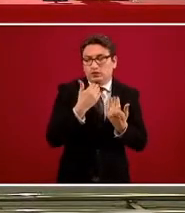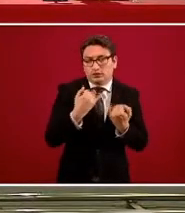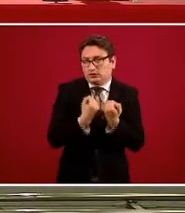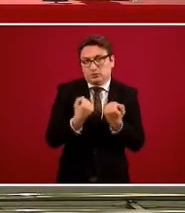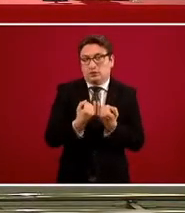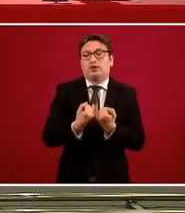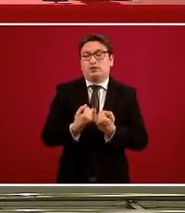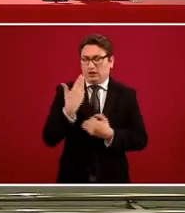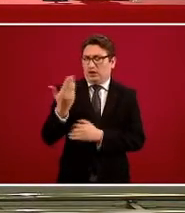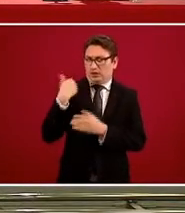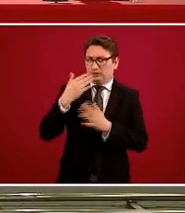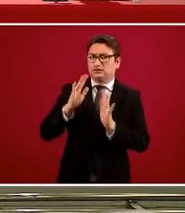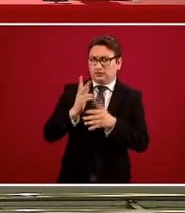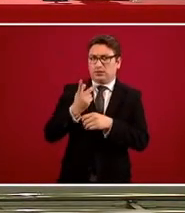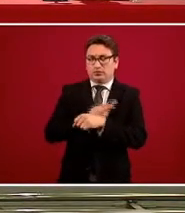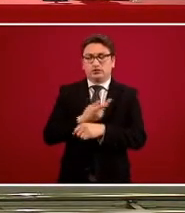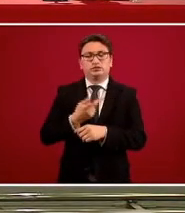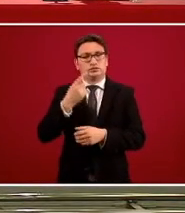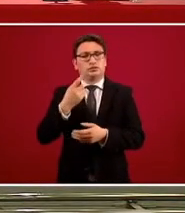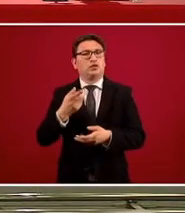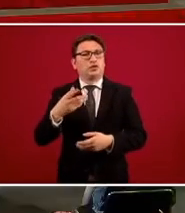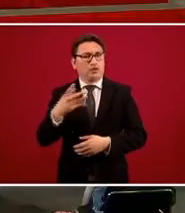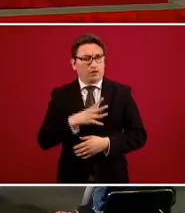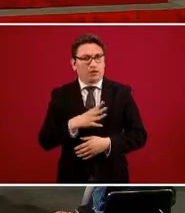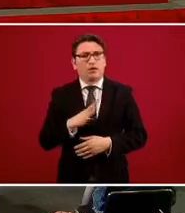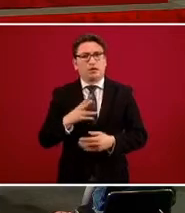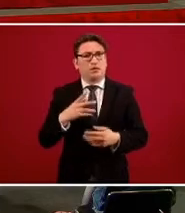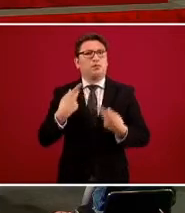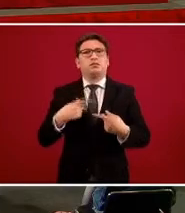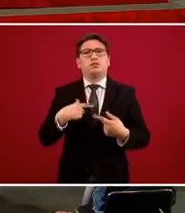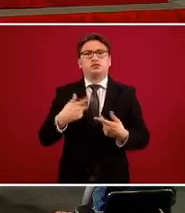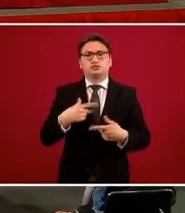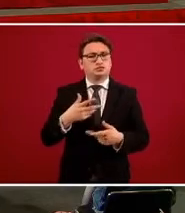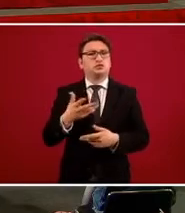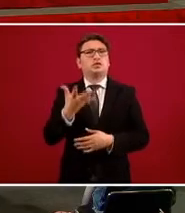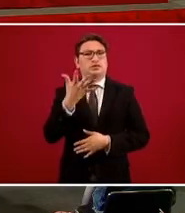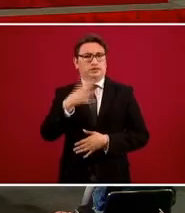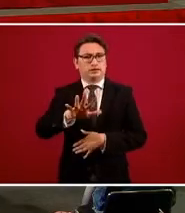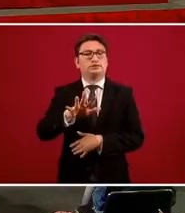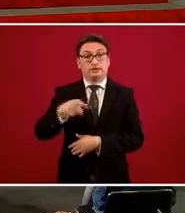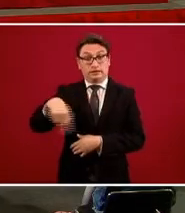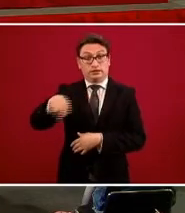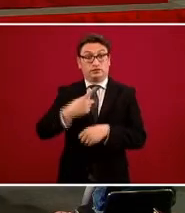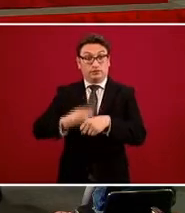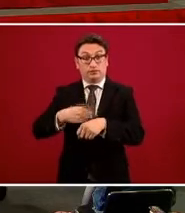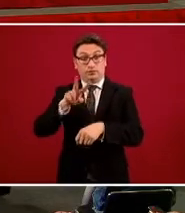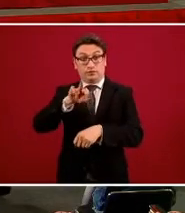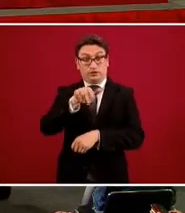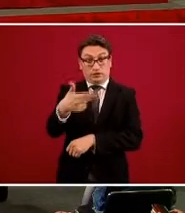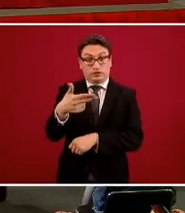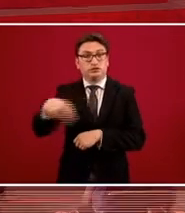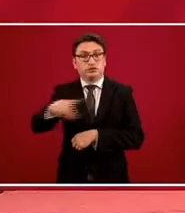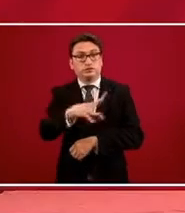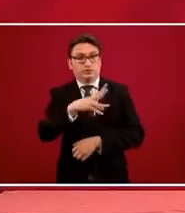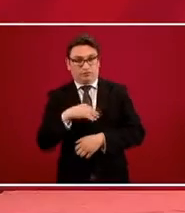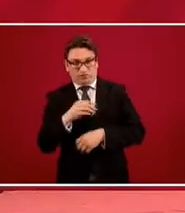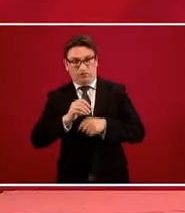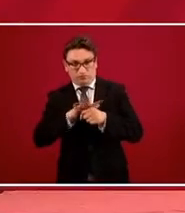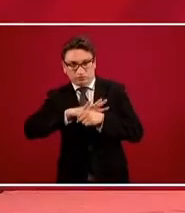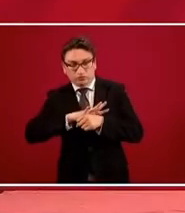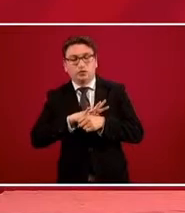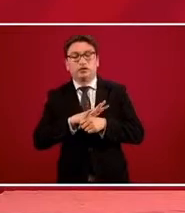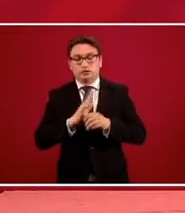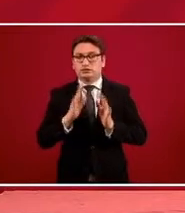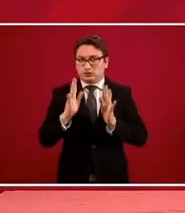a result that is very similar to those people who do not have HIV. And it has happened. We have had over